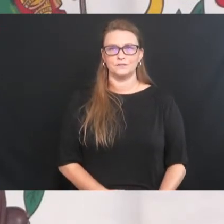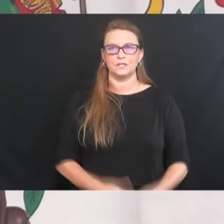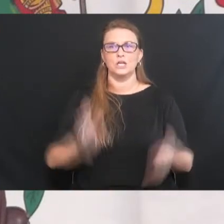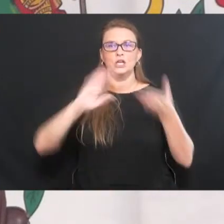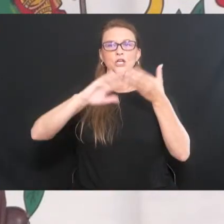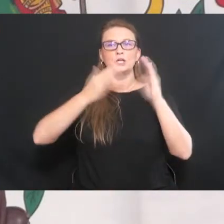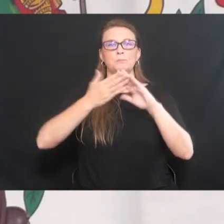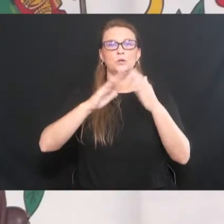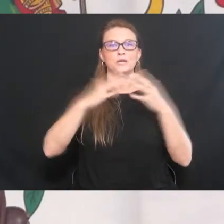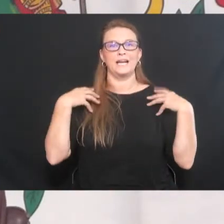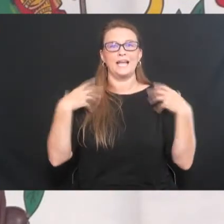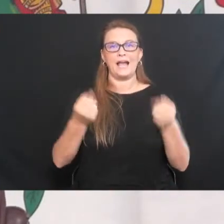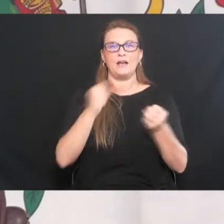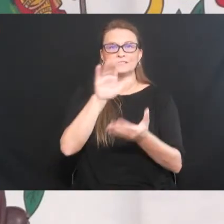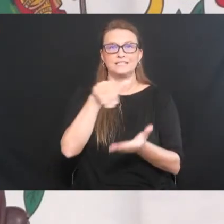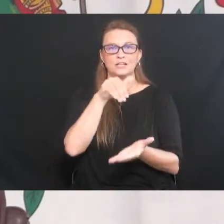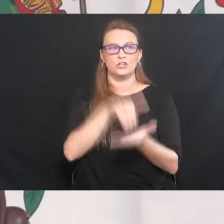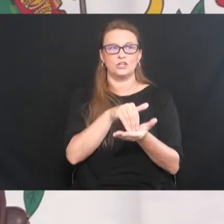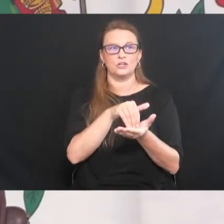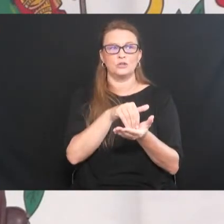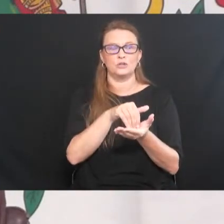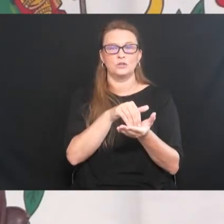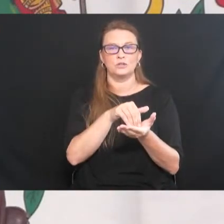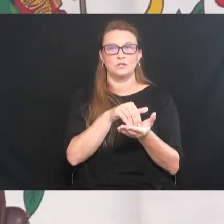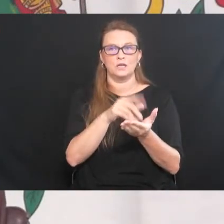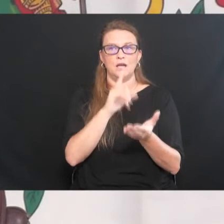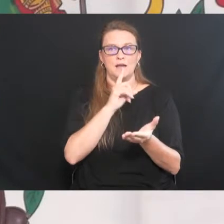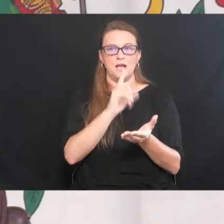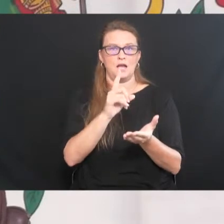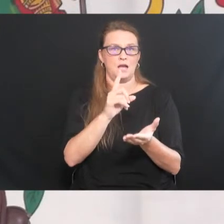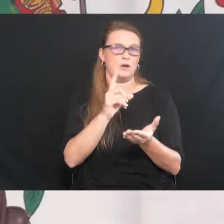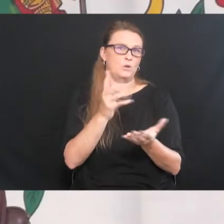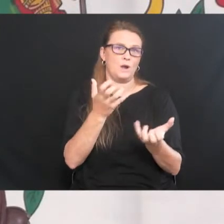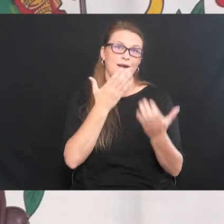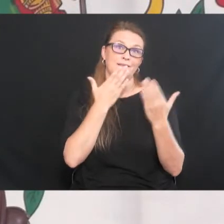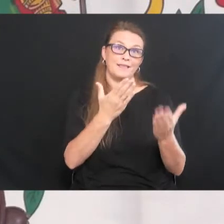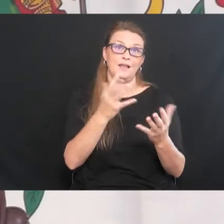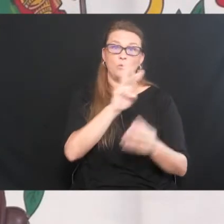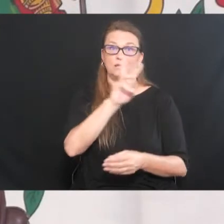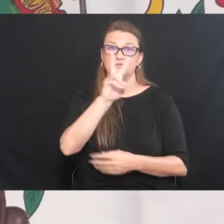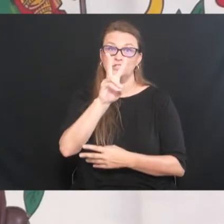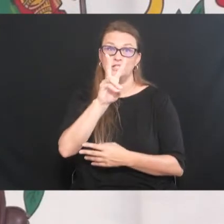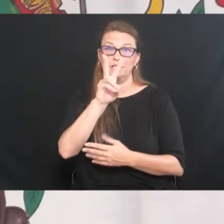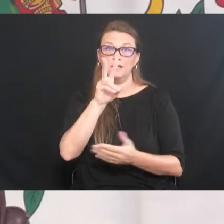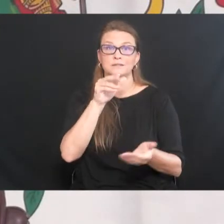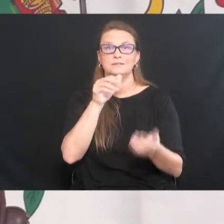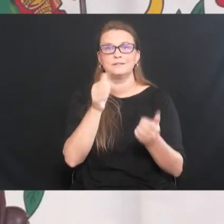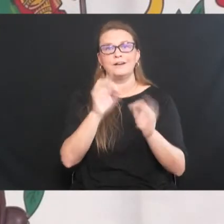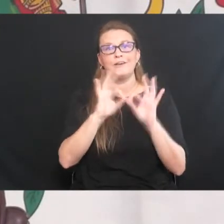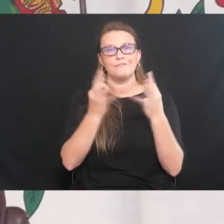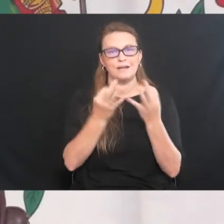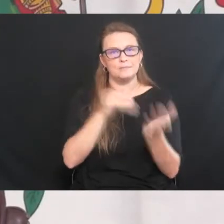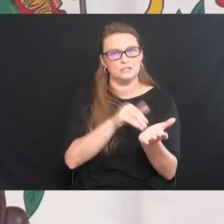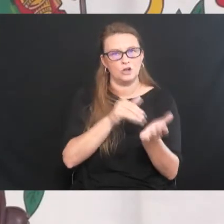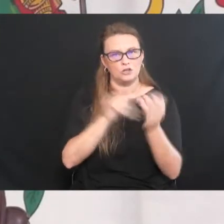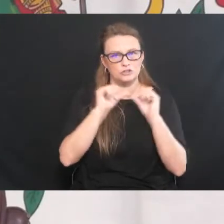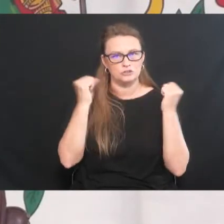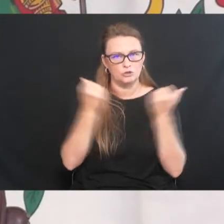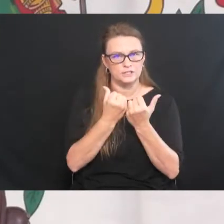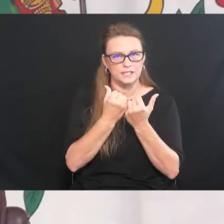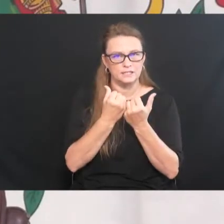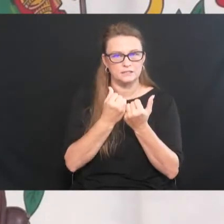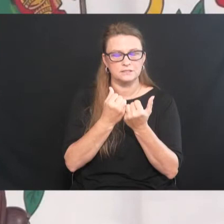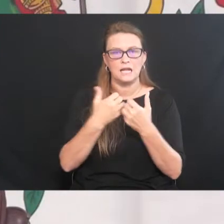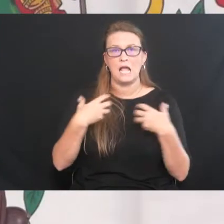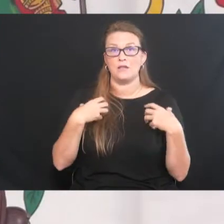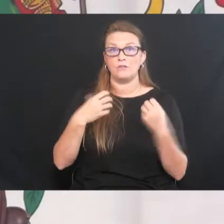center, again, I want to thank, and give a real shout out to the West Virginia Primary Care Association and its 32 health center